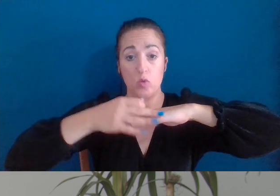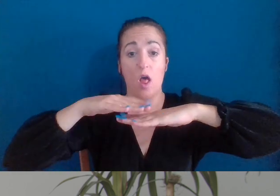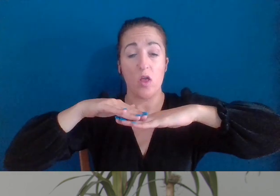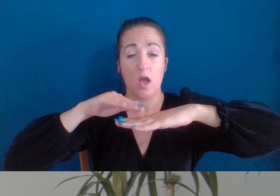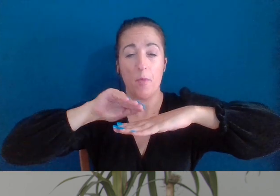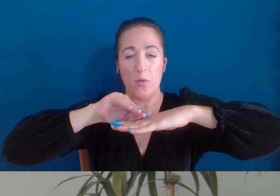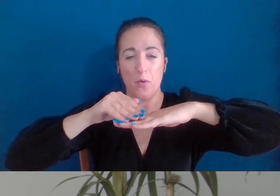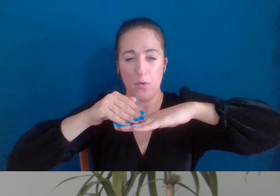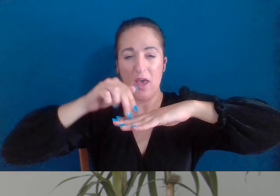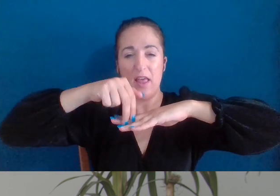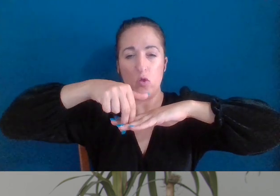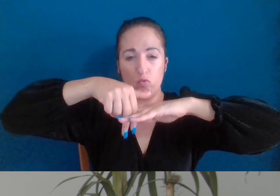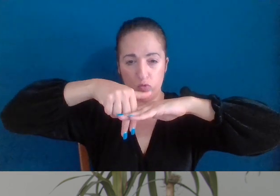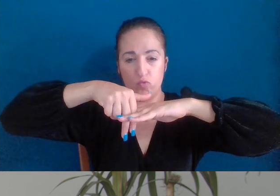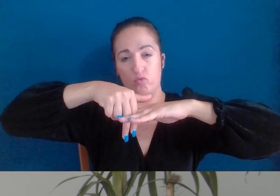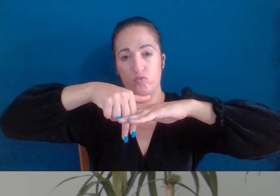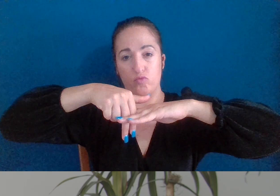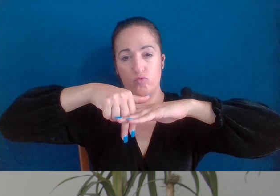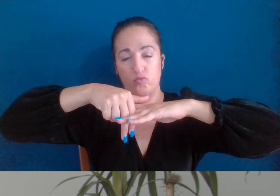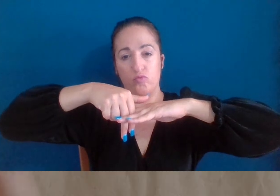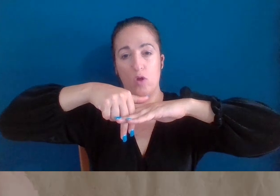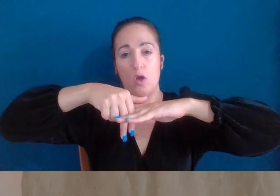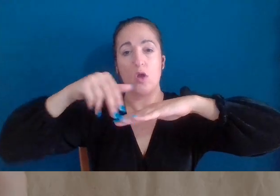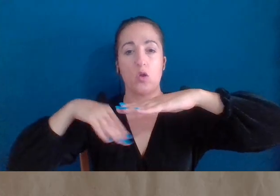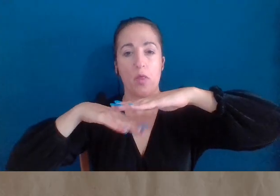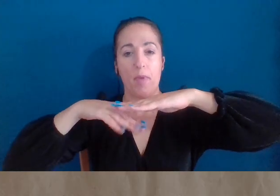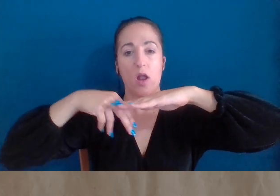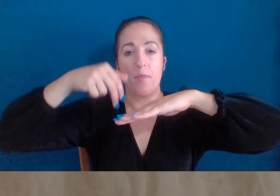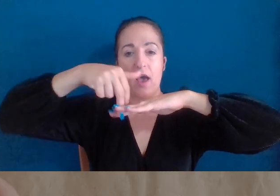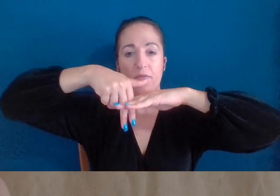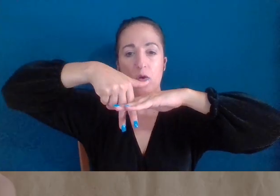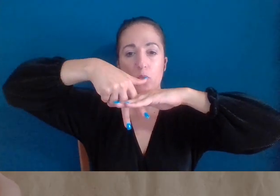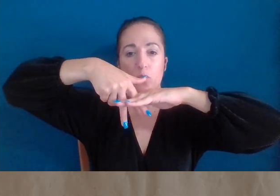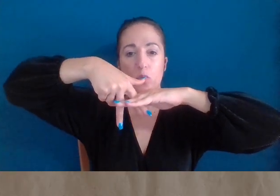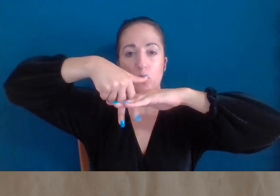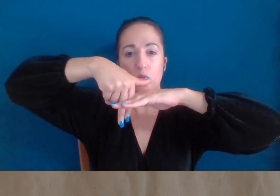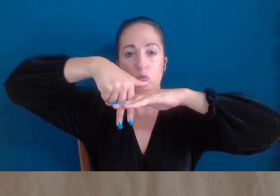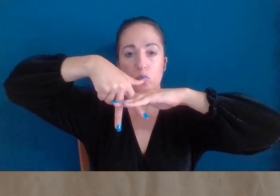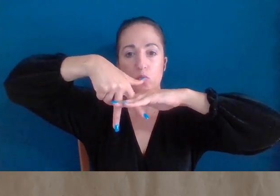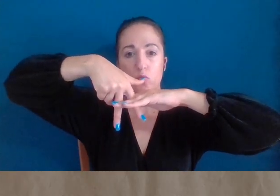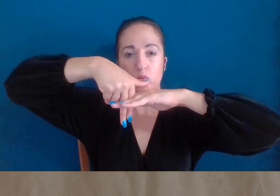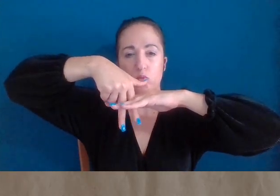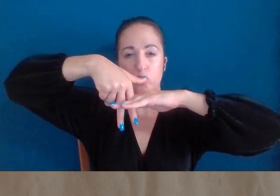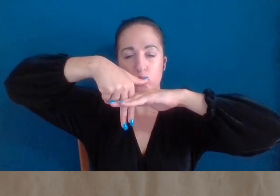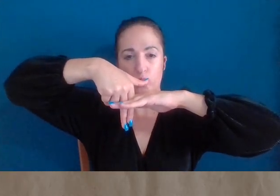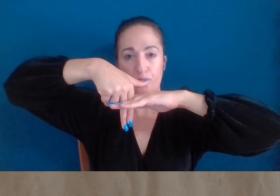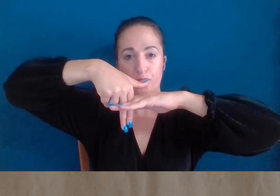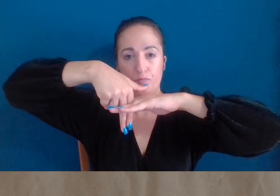top through there, through the main body. And then I am going to